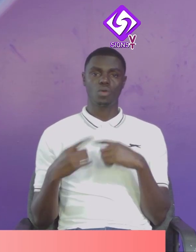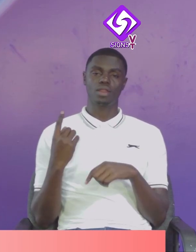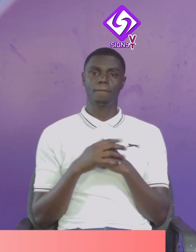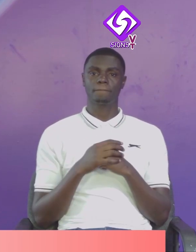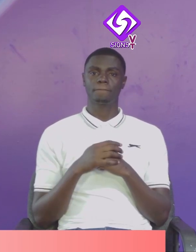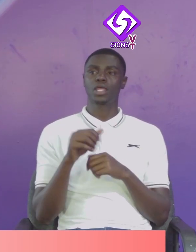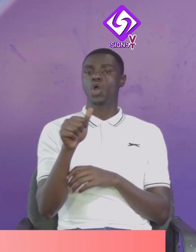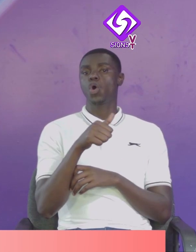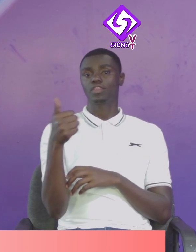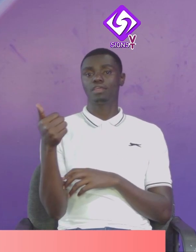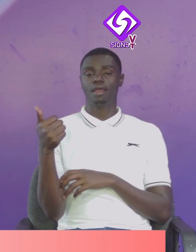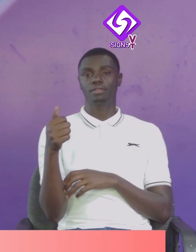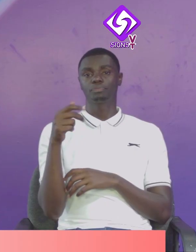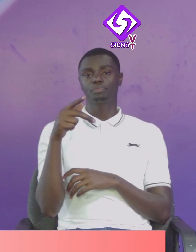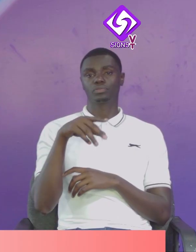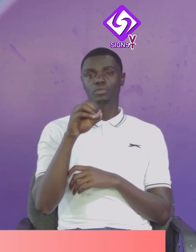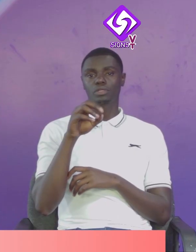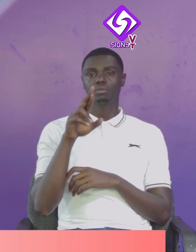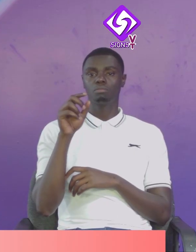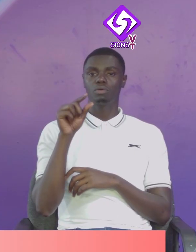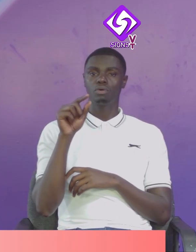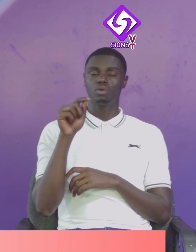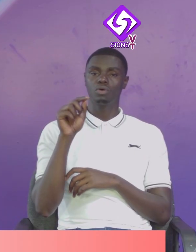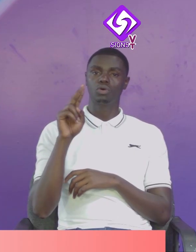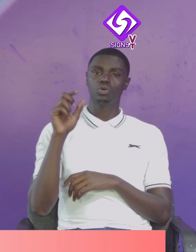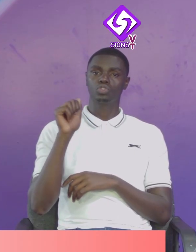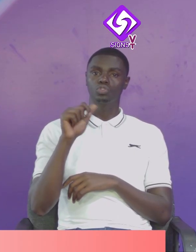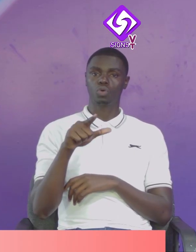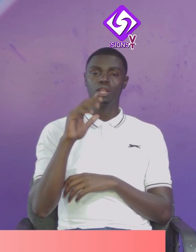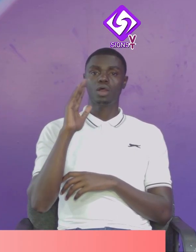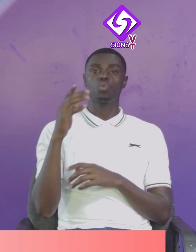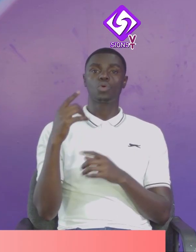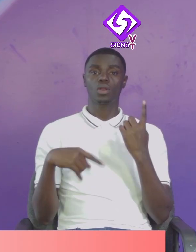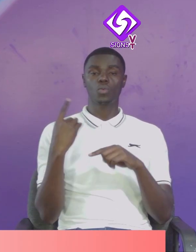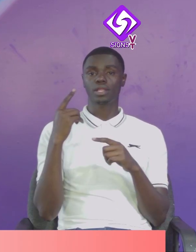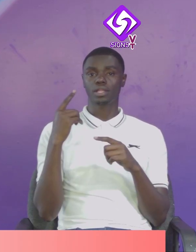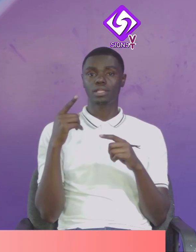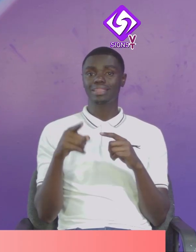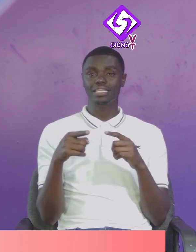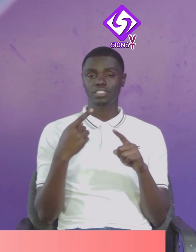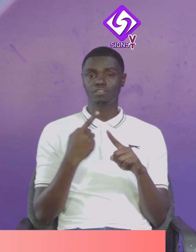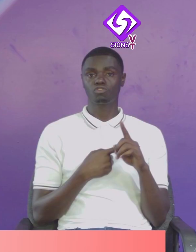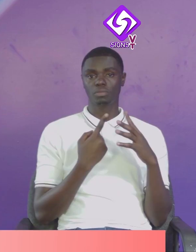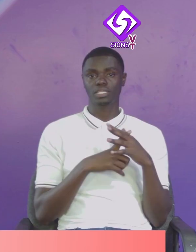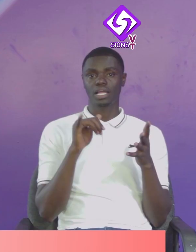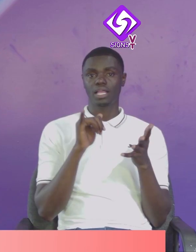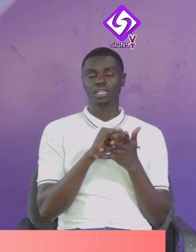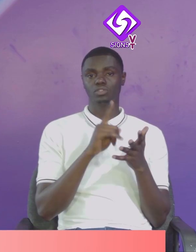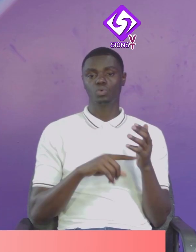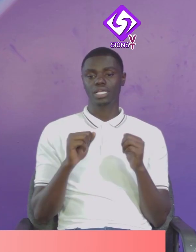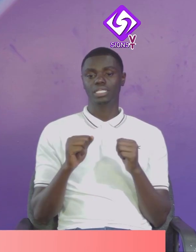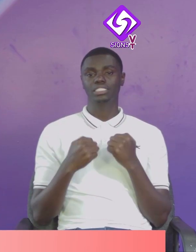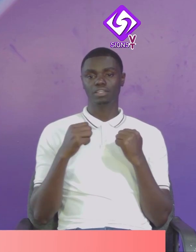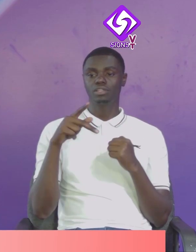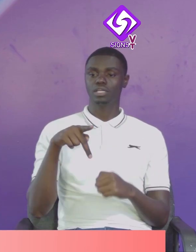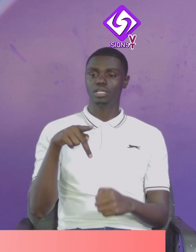the other hand, Portugal, in what they believed is that we are going to win this game from the start. And that's what failed Portugal